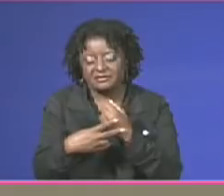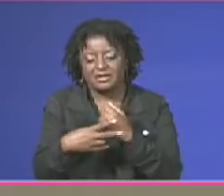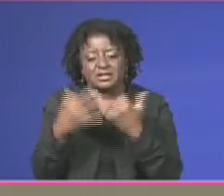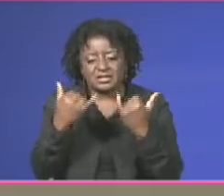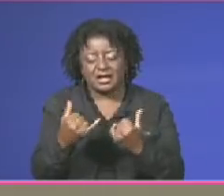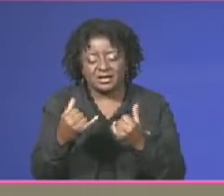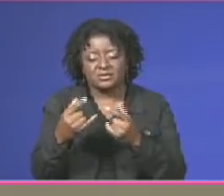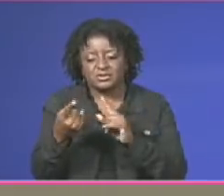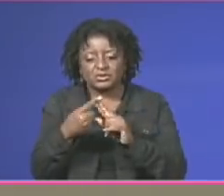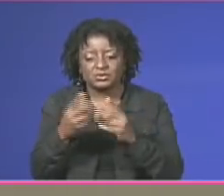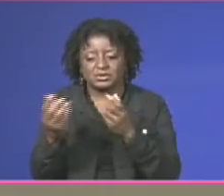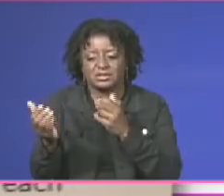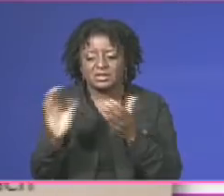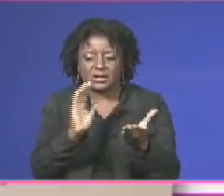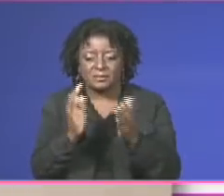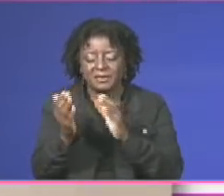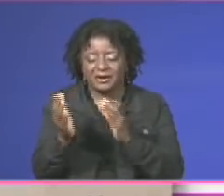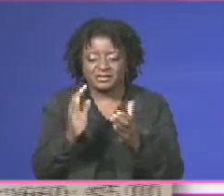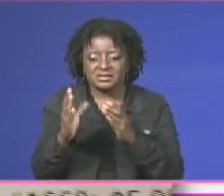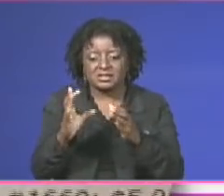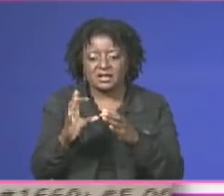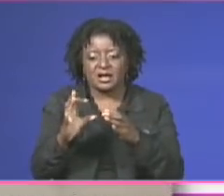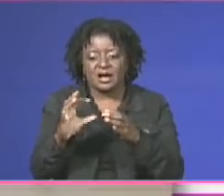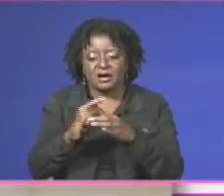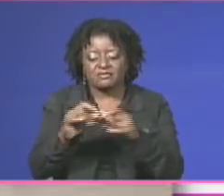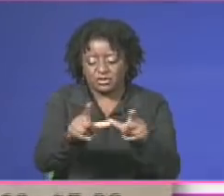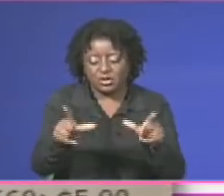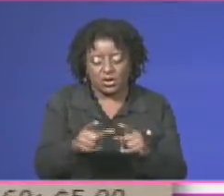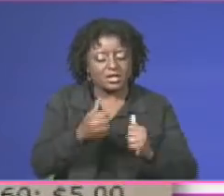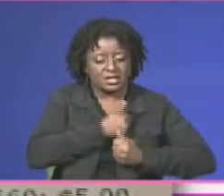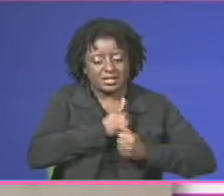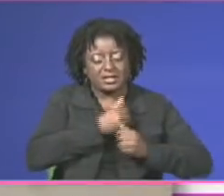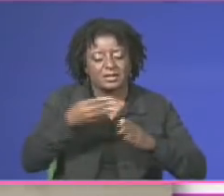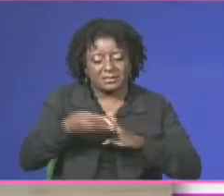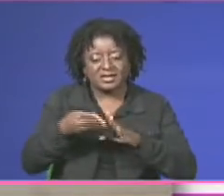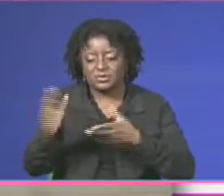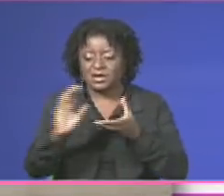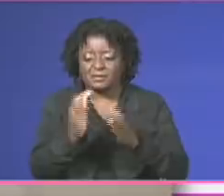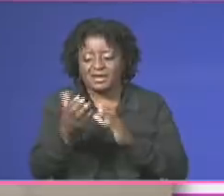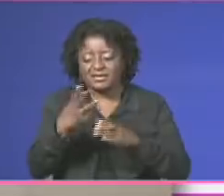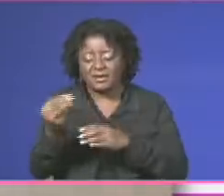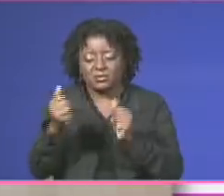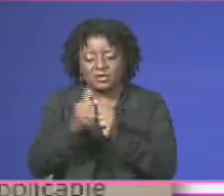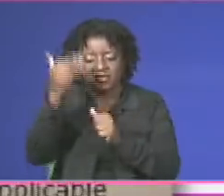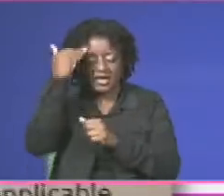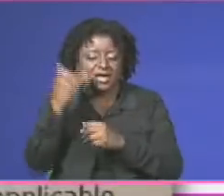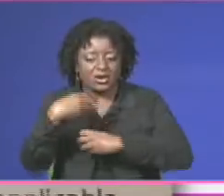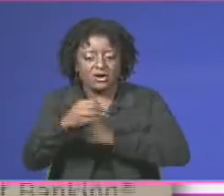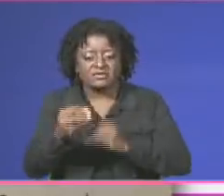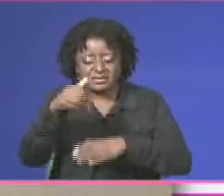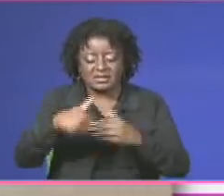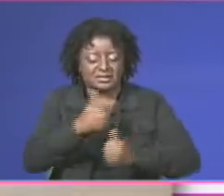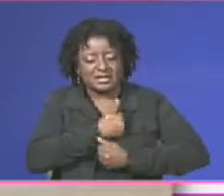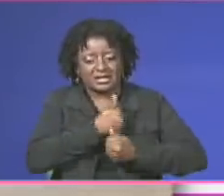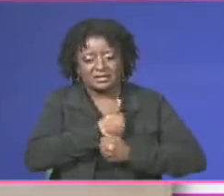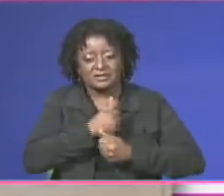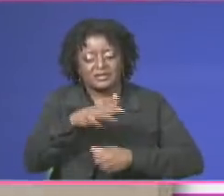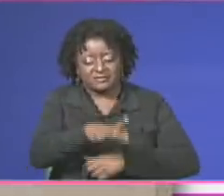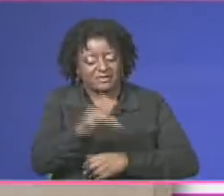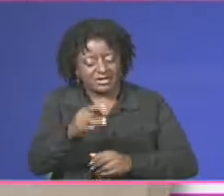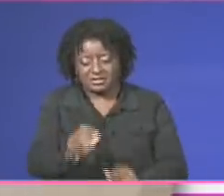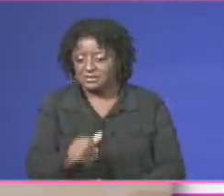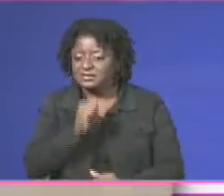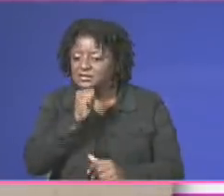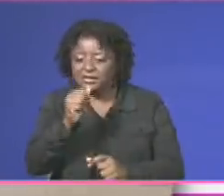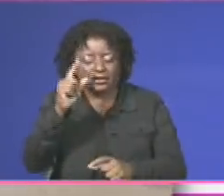banks versus their Caribbean counterparts, and then we compared them with their headquarters in Canada. The findings are unbelievable. For the